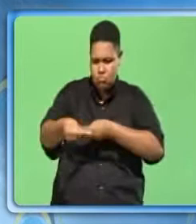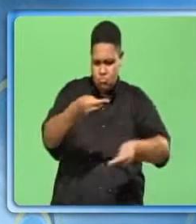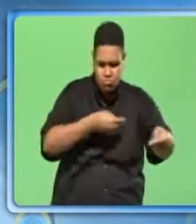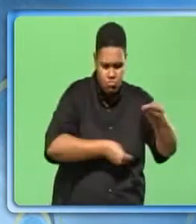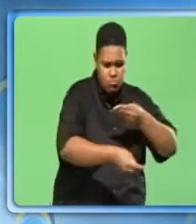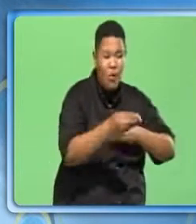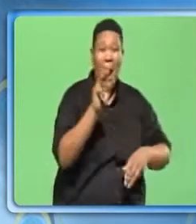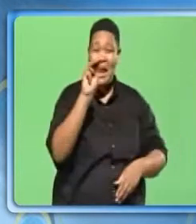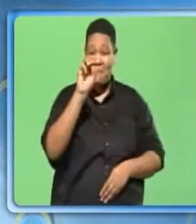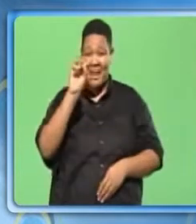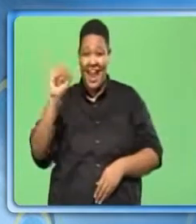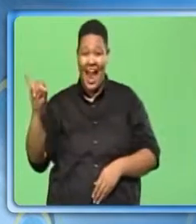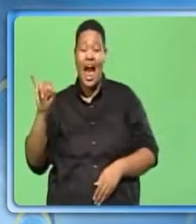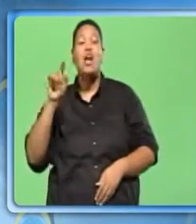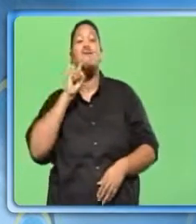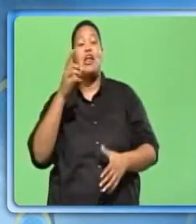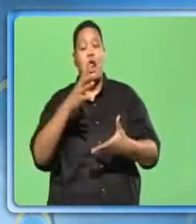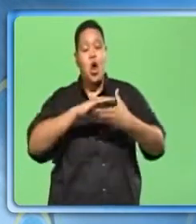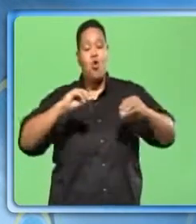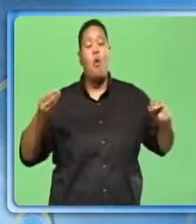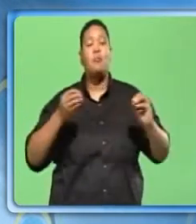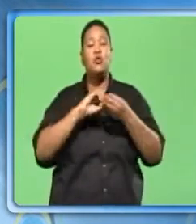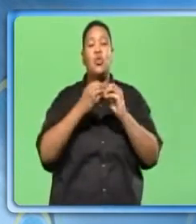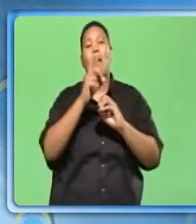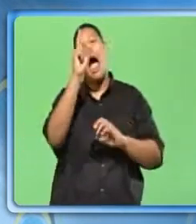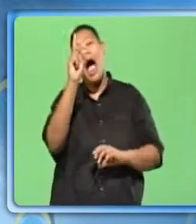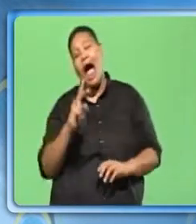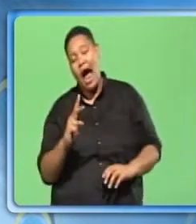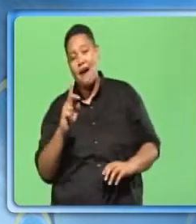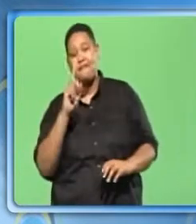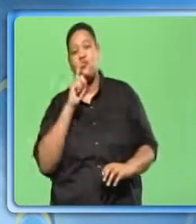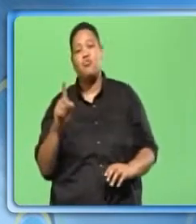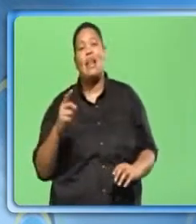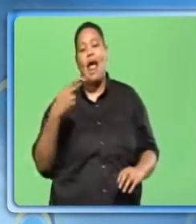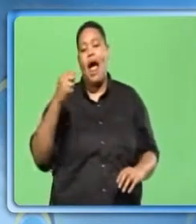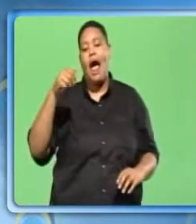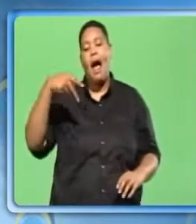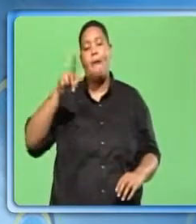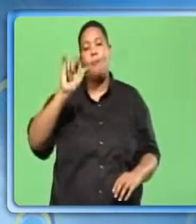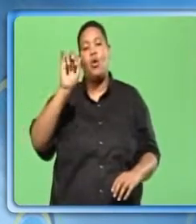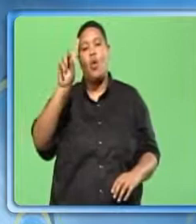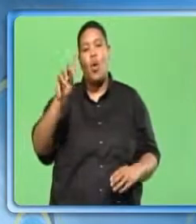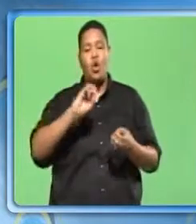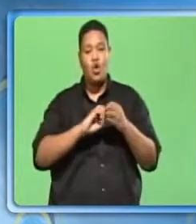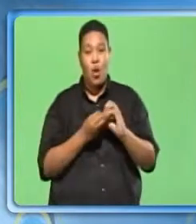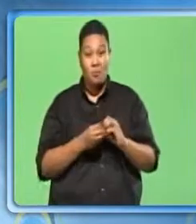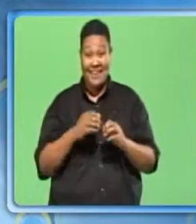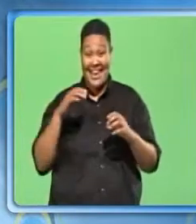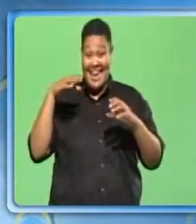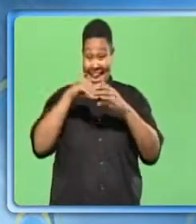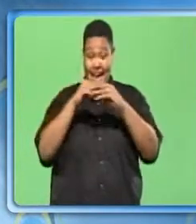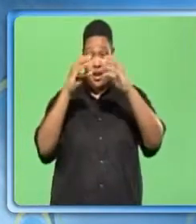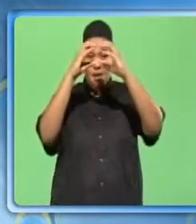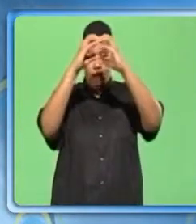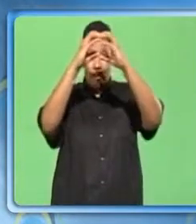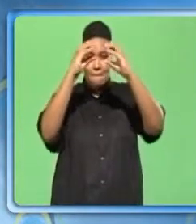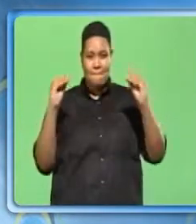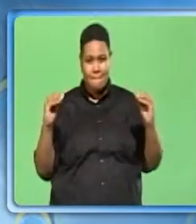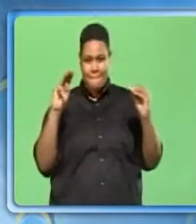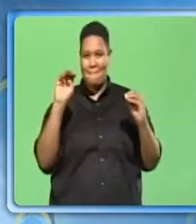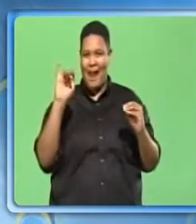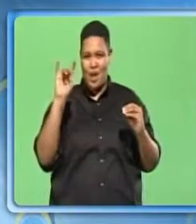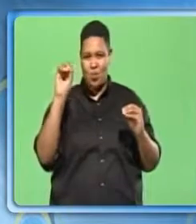in meiosis, the chromosome number is halved to the haploid number. In mitosis, nuclei